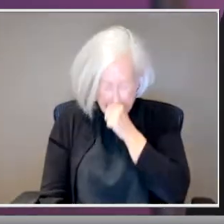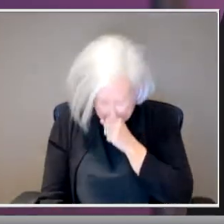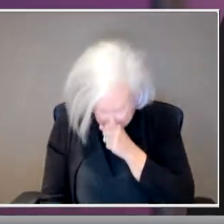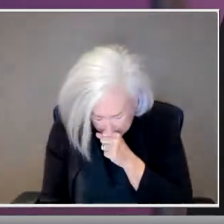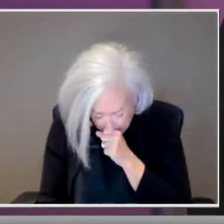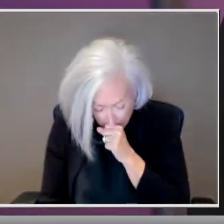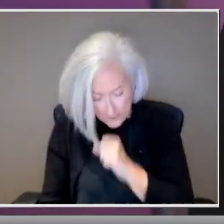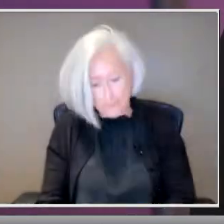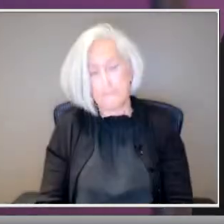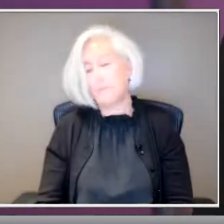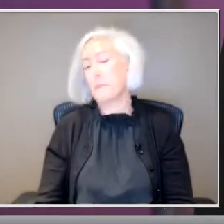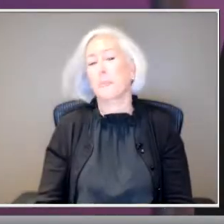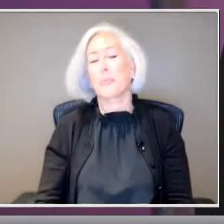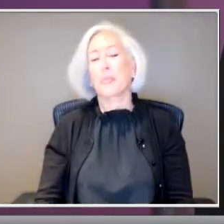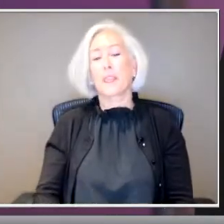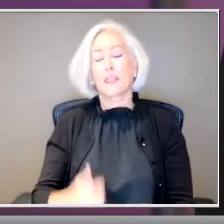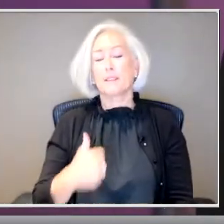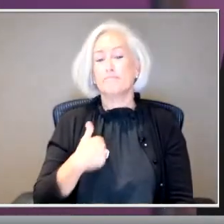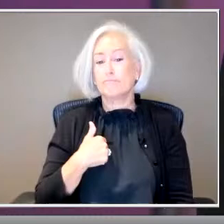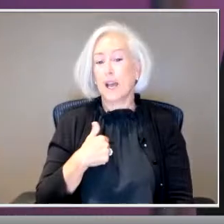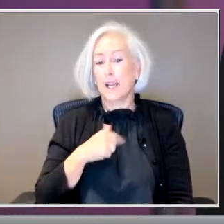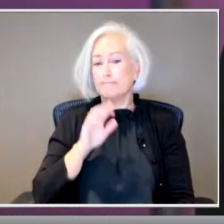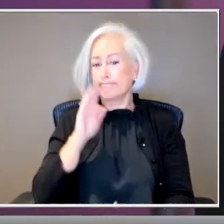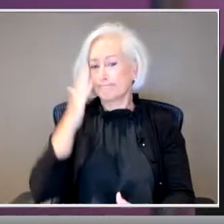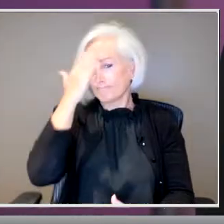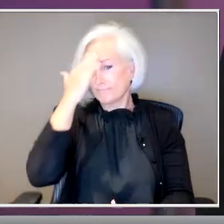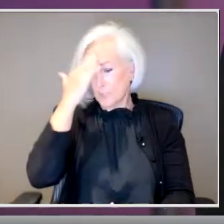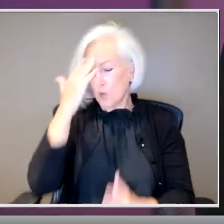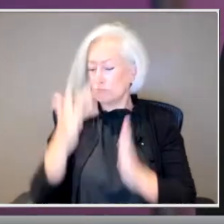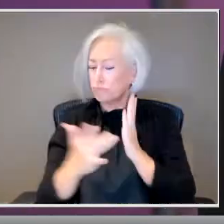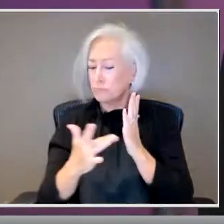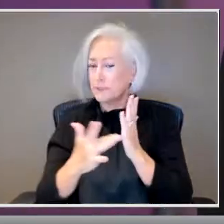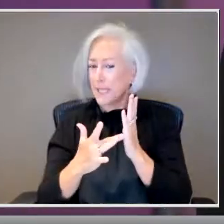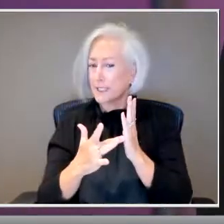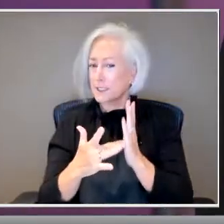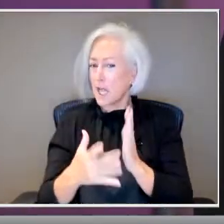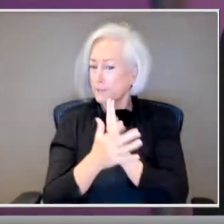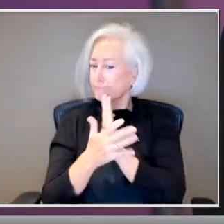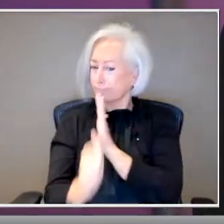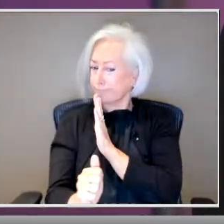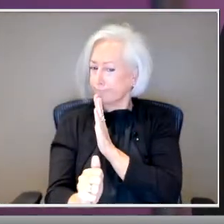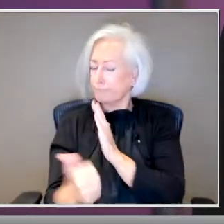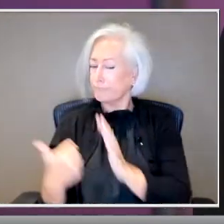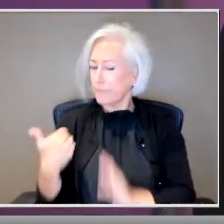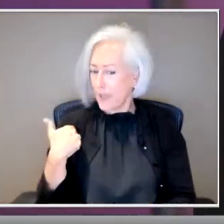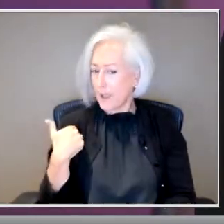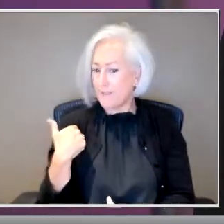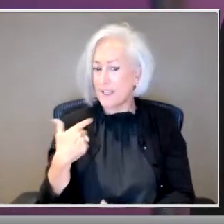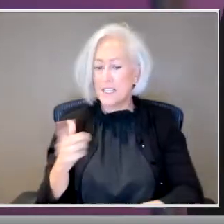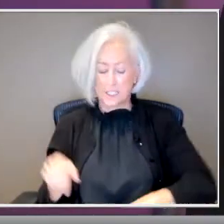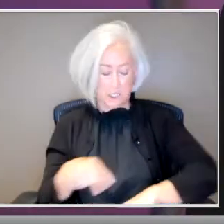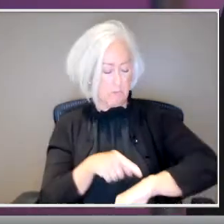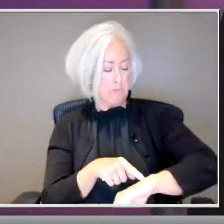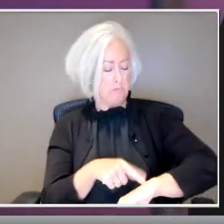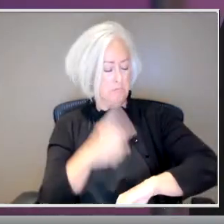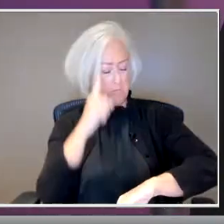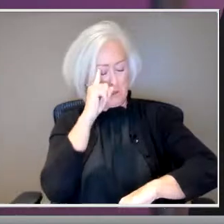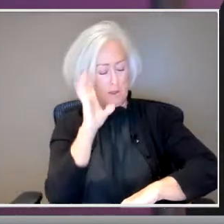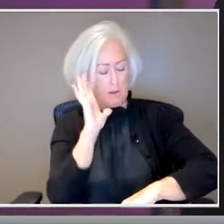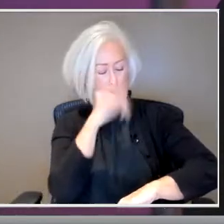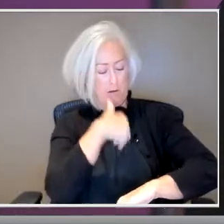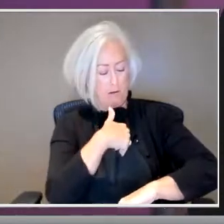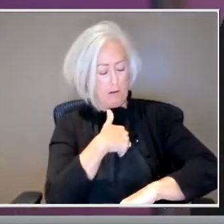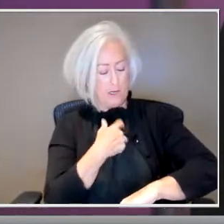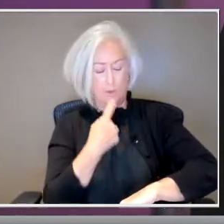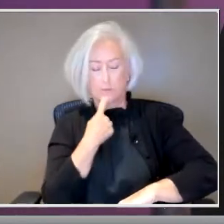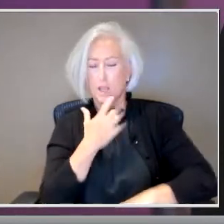oriented, and so I knew my watch was working correct, and I knew that was weird. So I would get those little signals, and it would literally, my heart rate, it would say like,